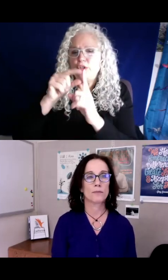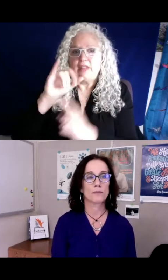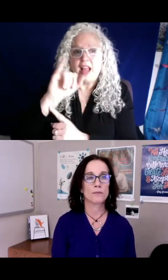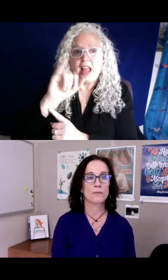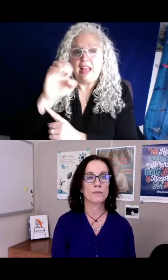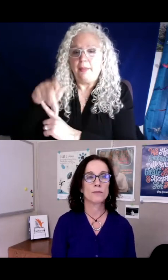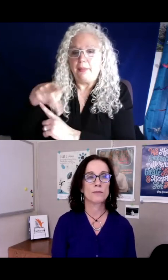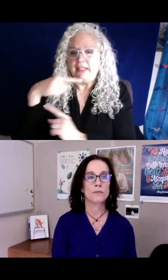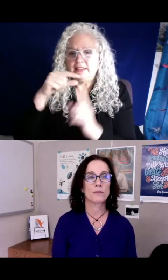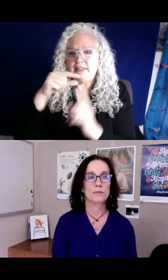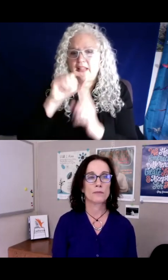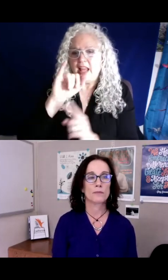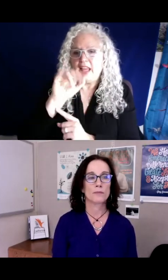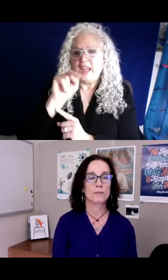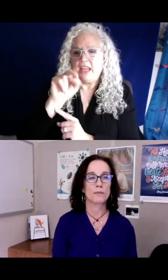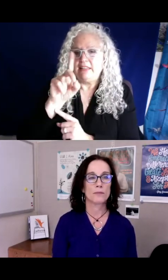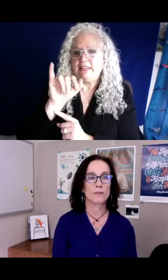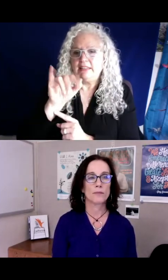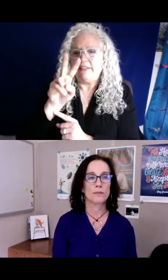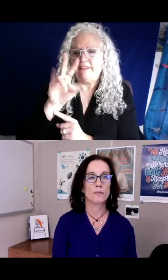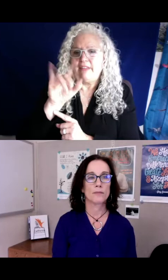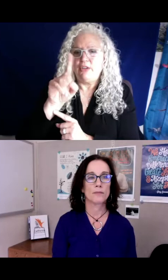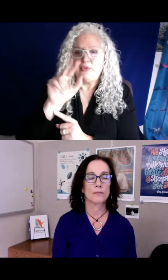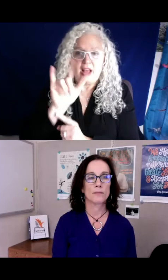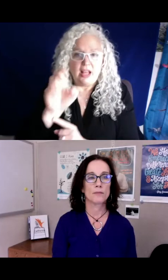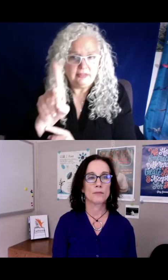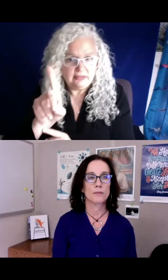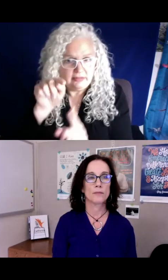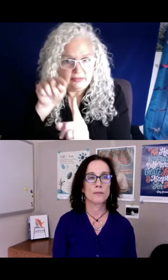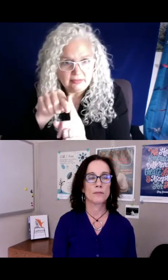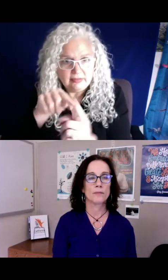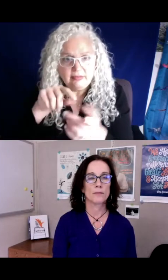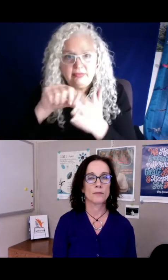So we're going to look at IEP. It says